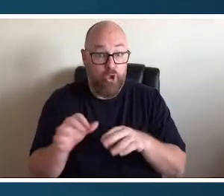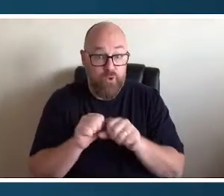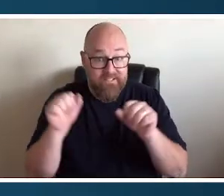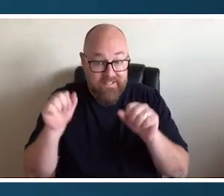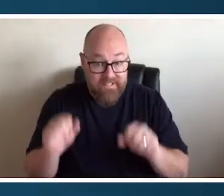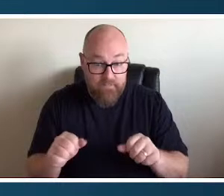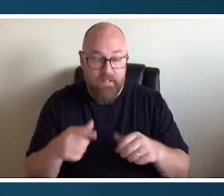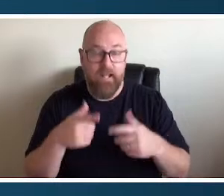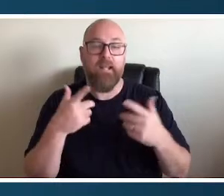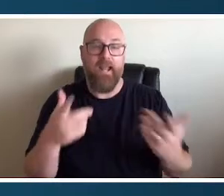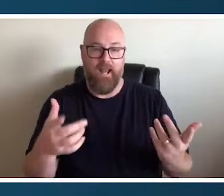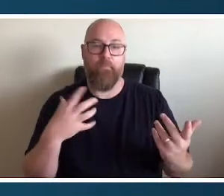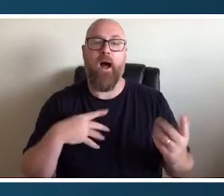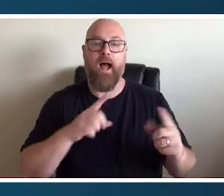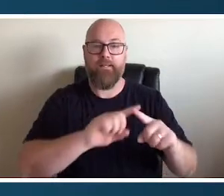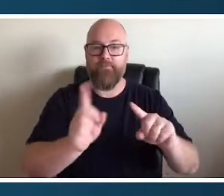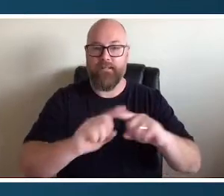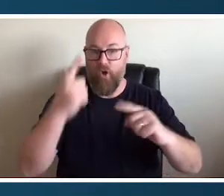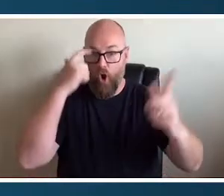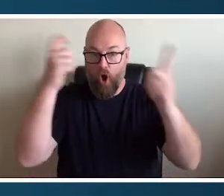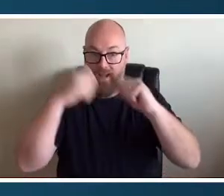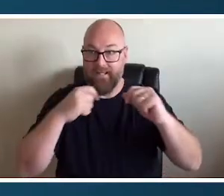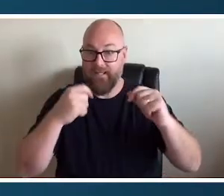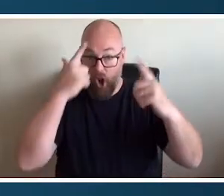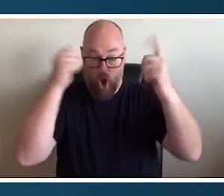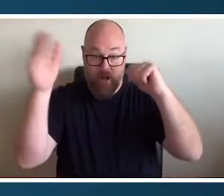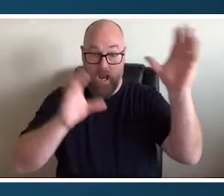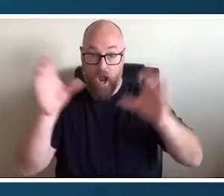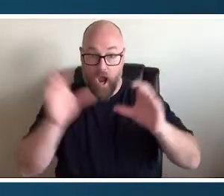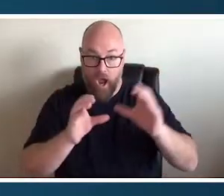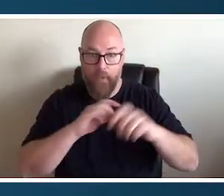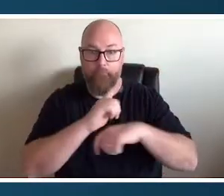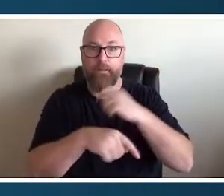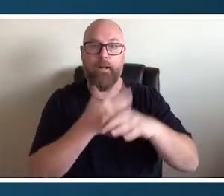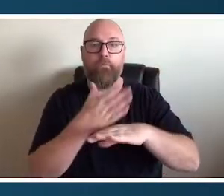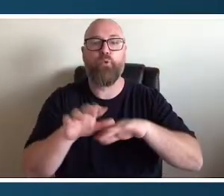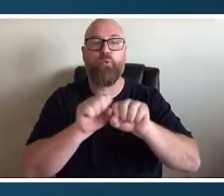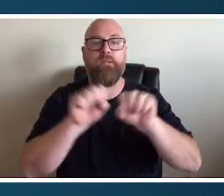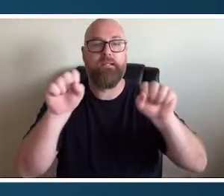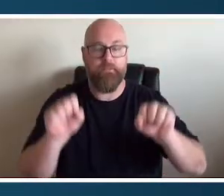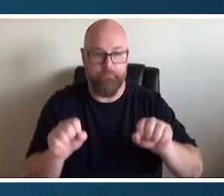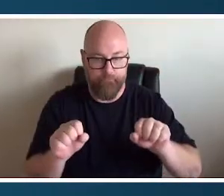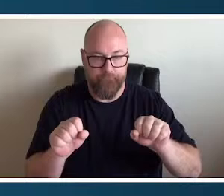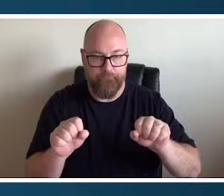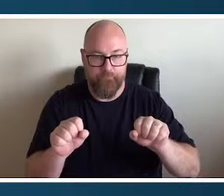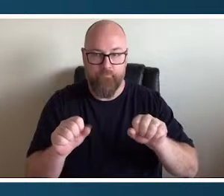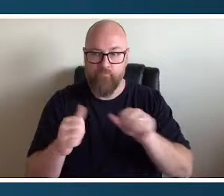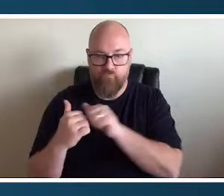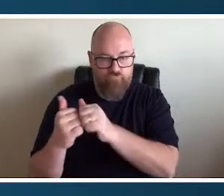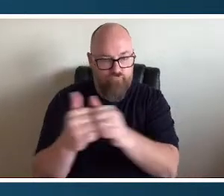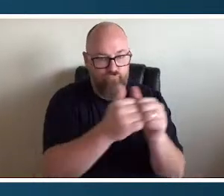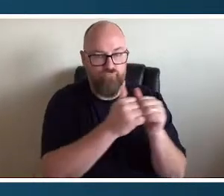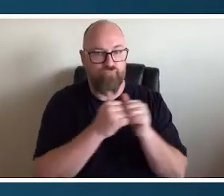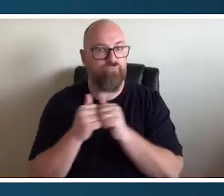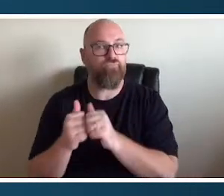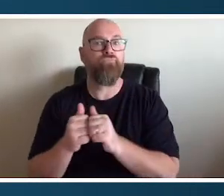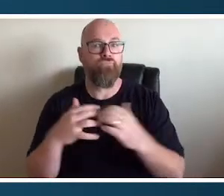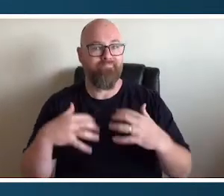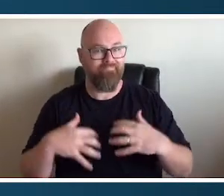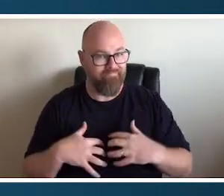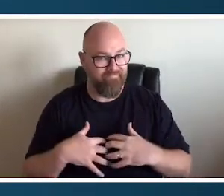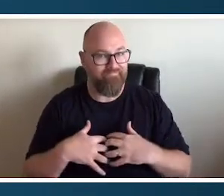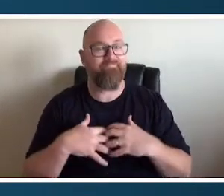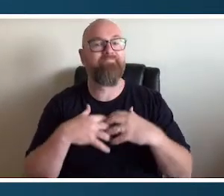of different initiatives. Very different efforts get together, and then peer-to-peer interaction,